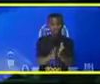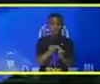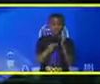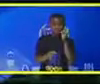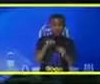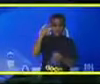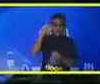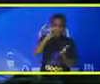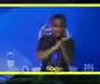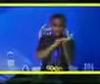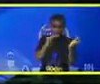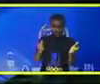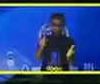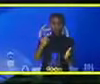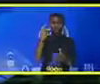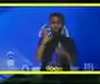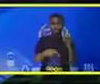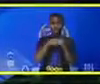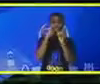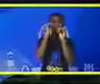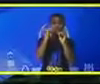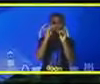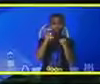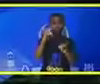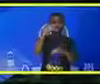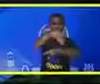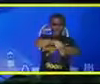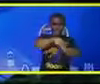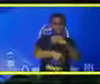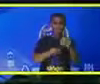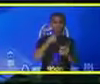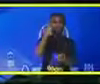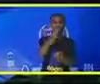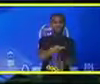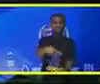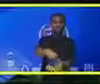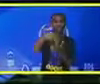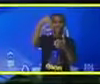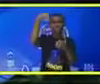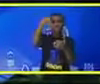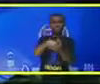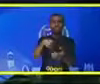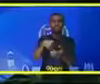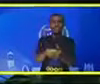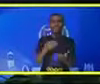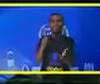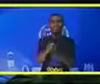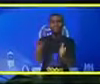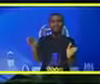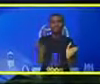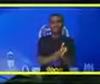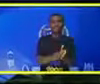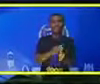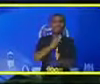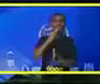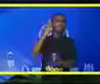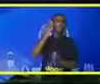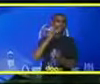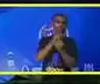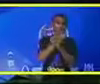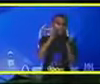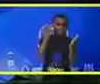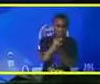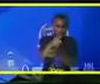tonight and receive of the impartations that come, I stand upon the integrity of Scripture to tell you, you will marvel and